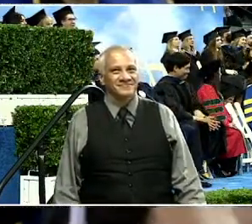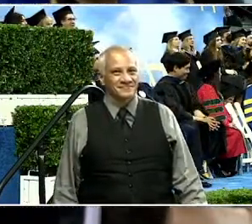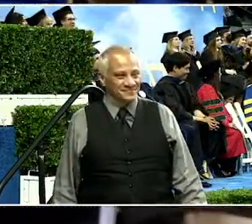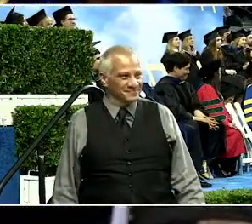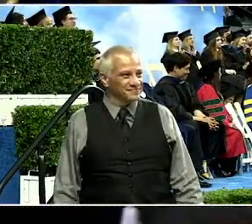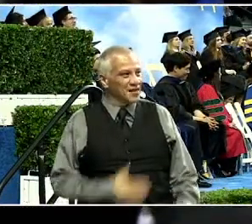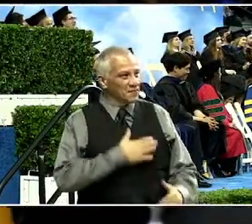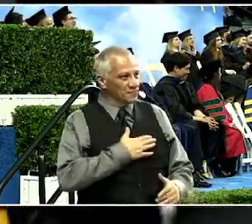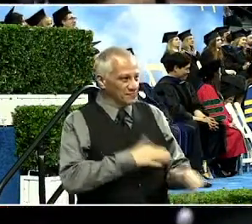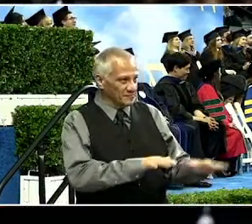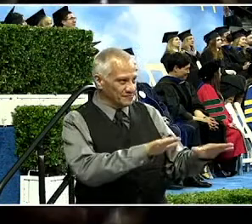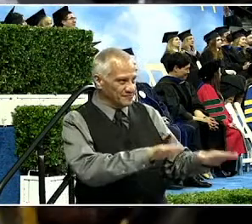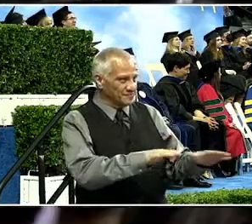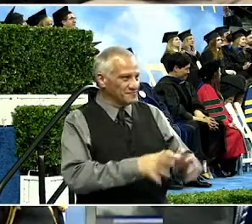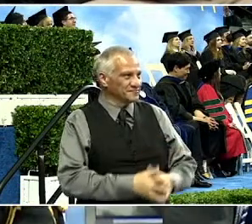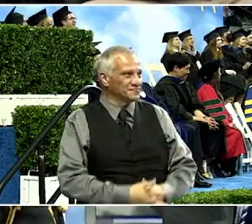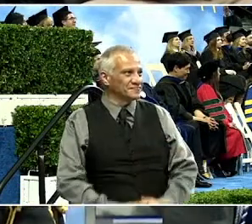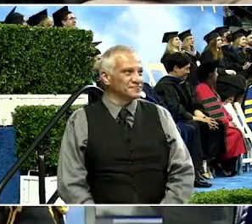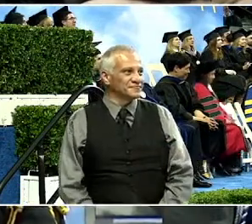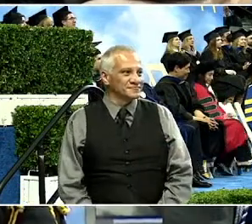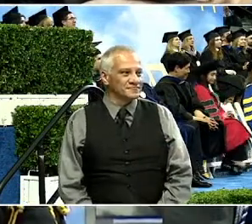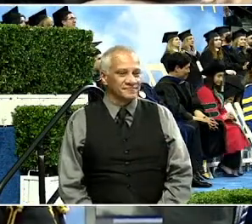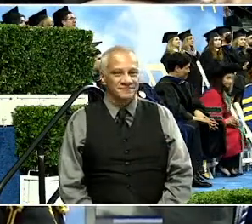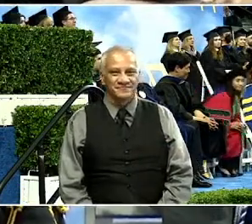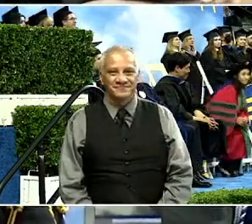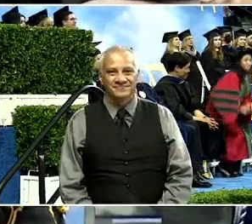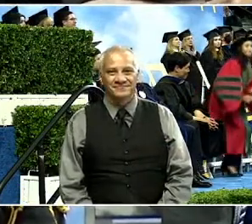Congratulations. Please be seated. Dean Galvan.